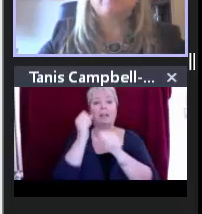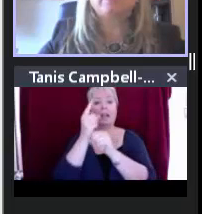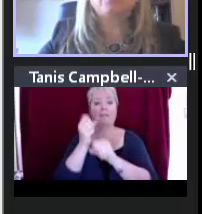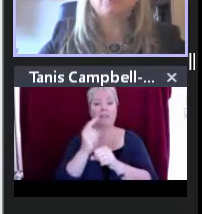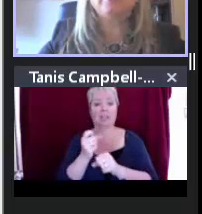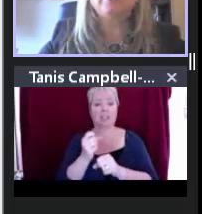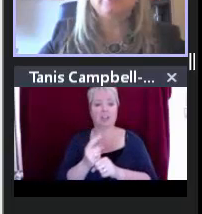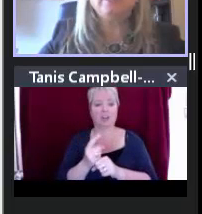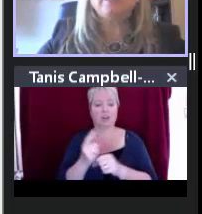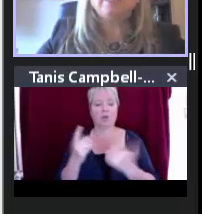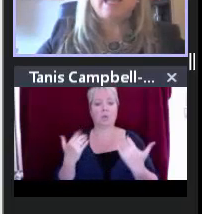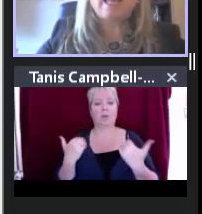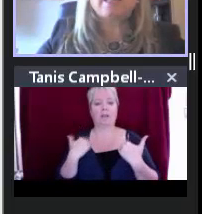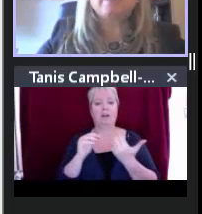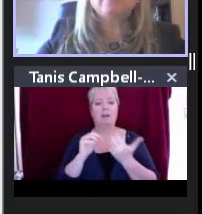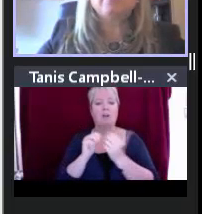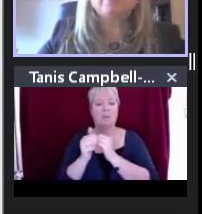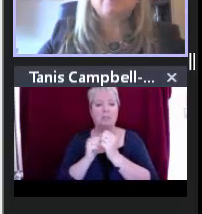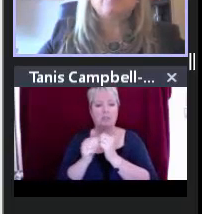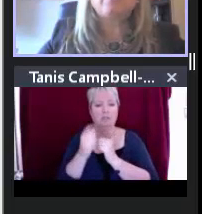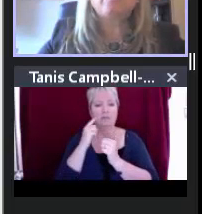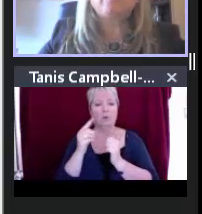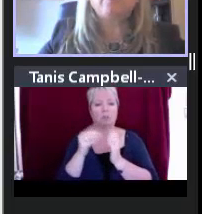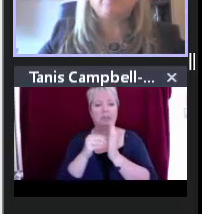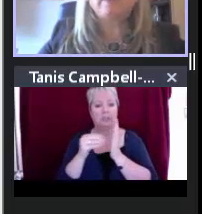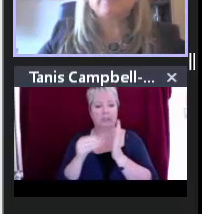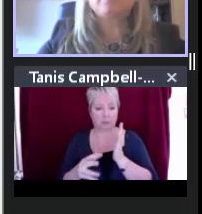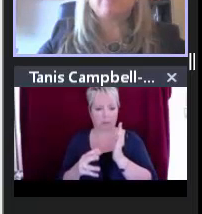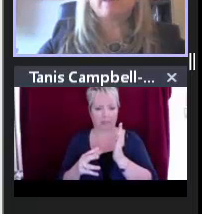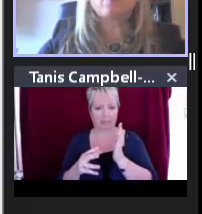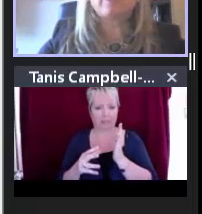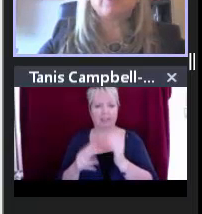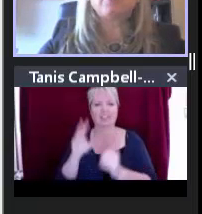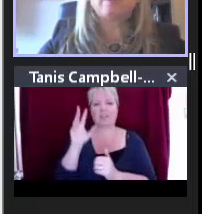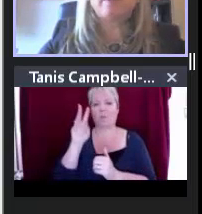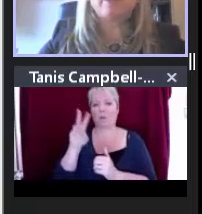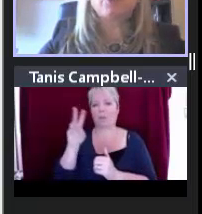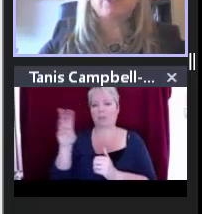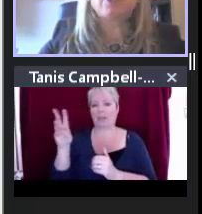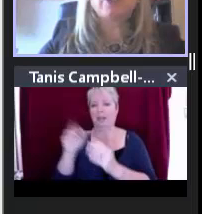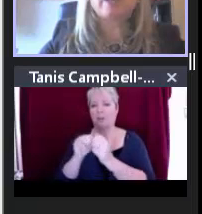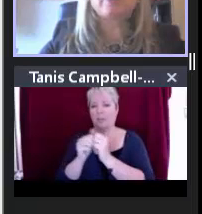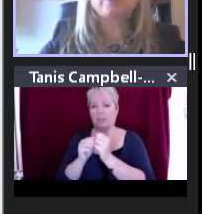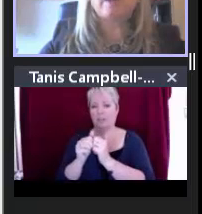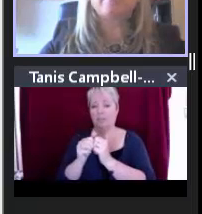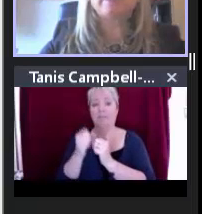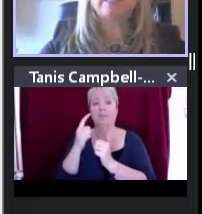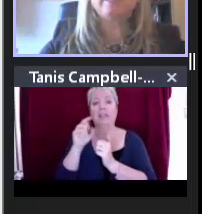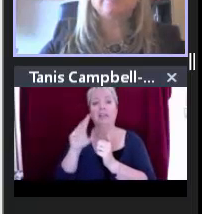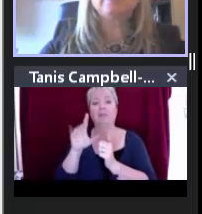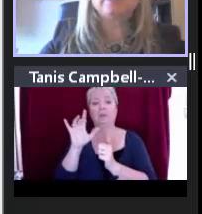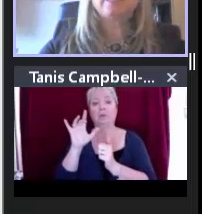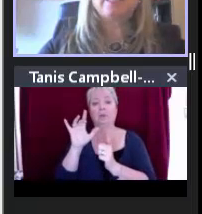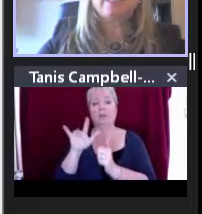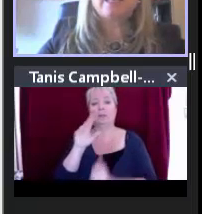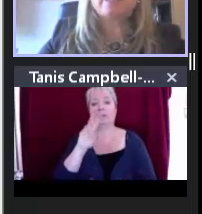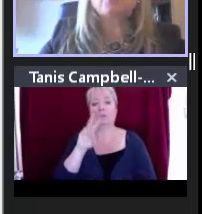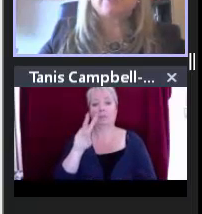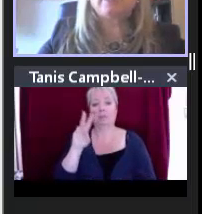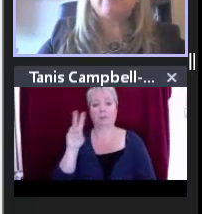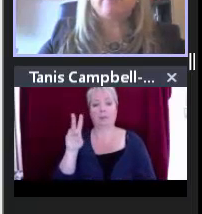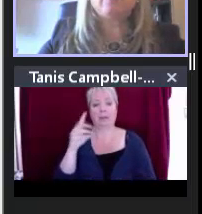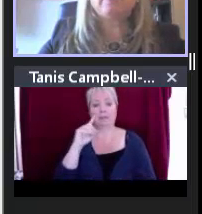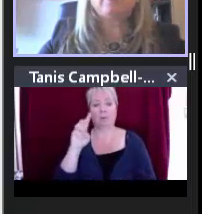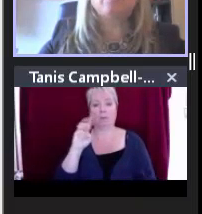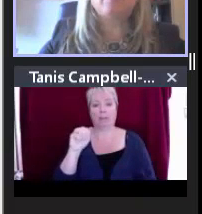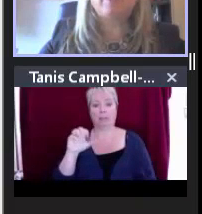website competition, and you can view it by going to our Make a Change Canada website. And